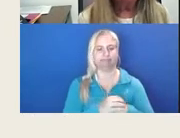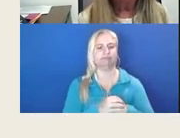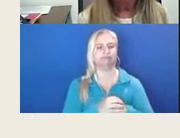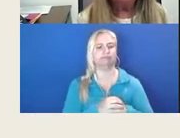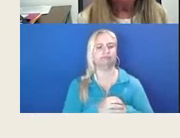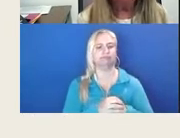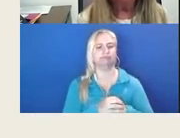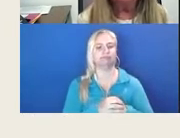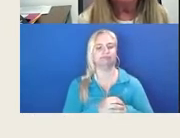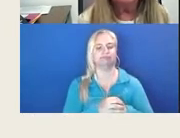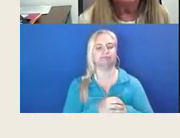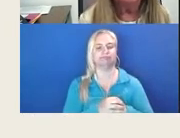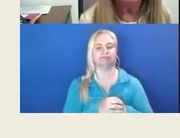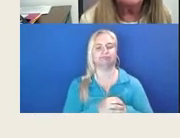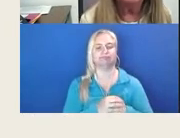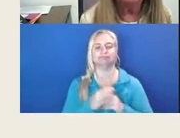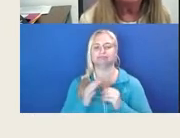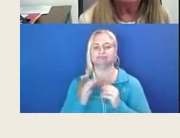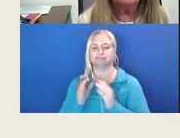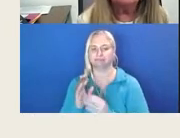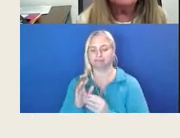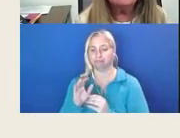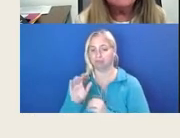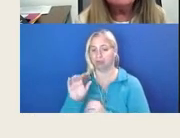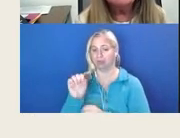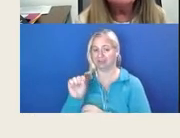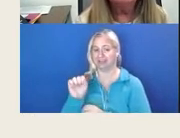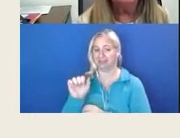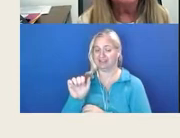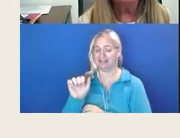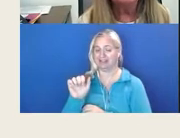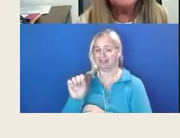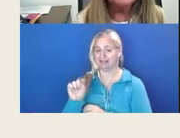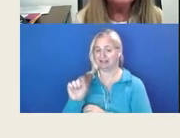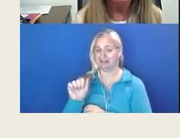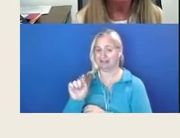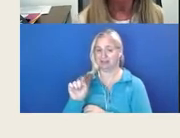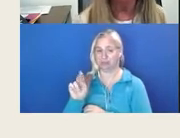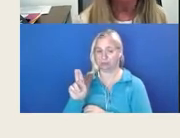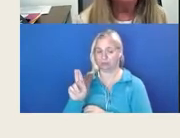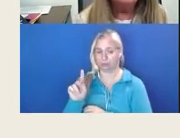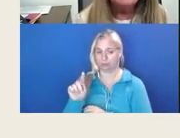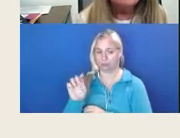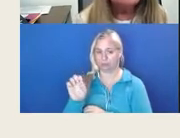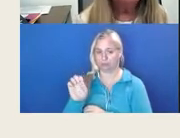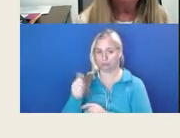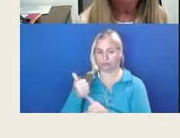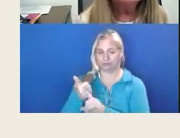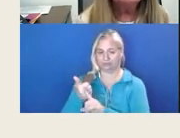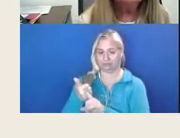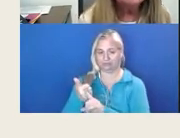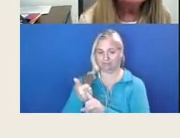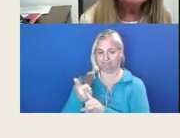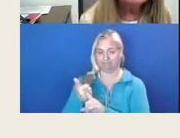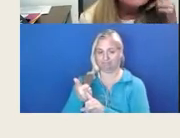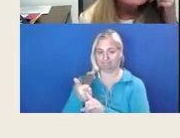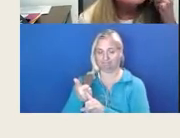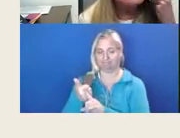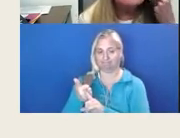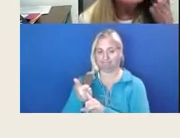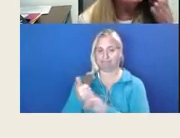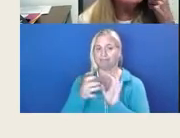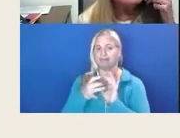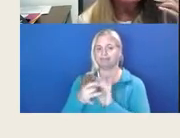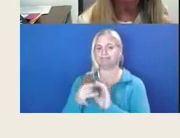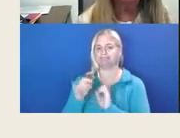So just a very little bit on the statute itself, but I kind of wanted to show you the anchor here. In the IDEA is